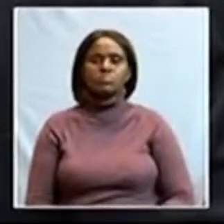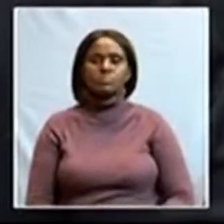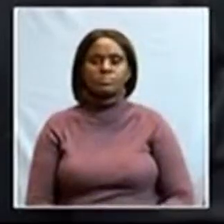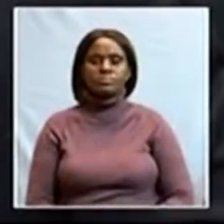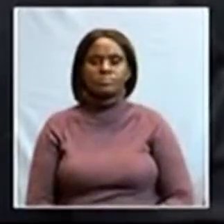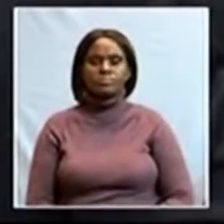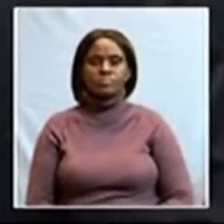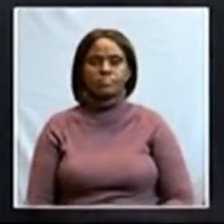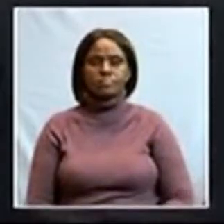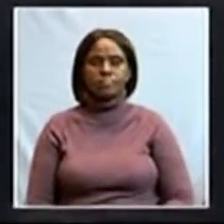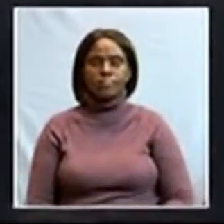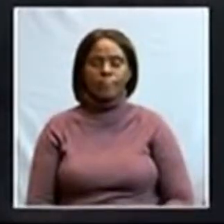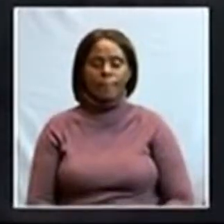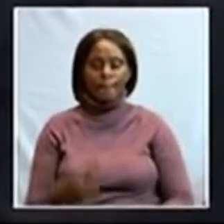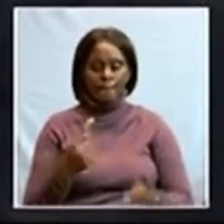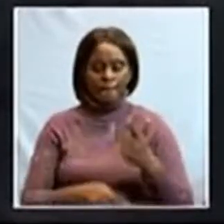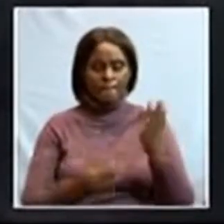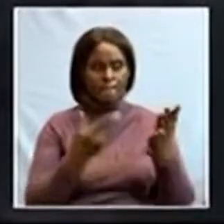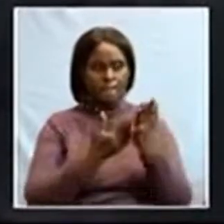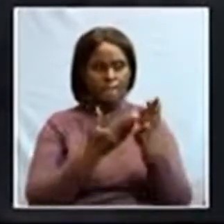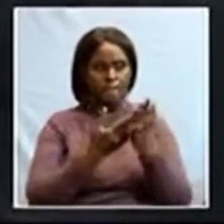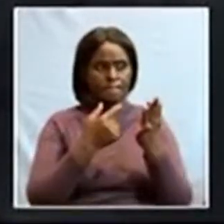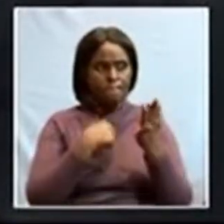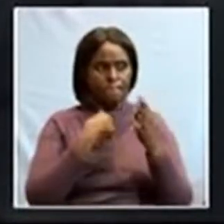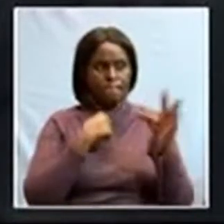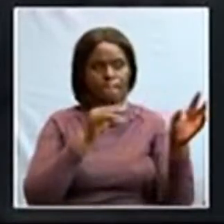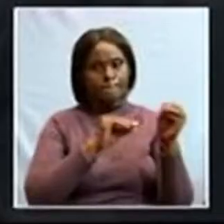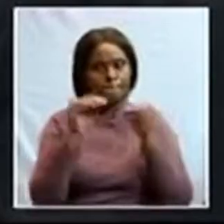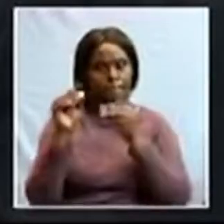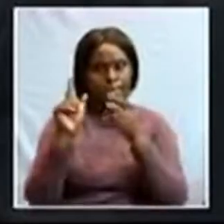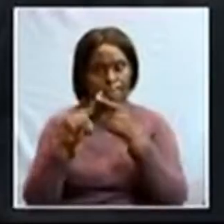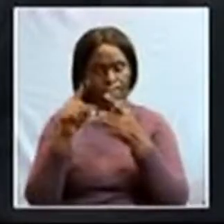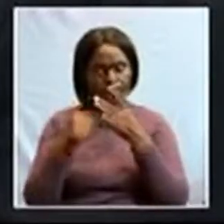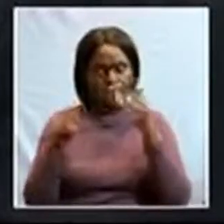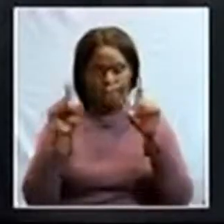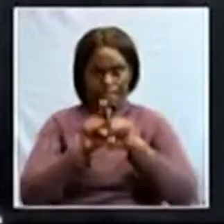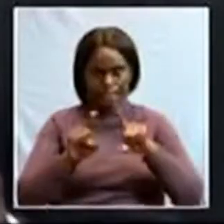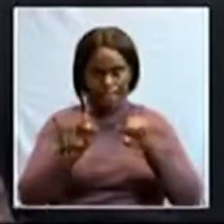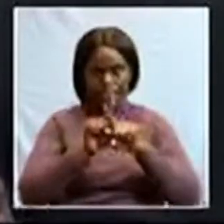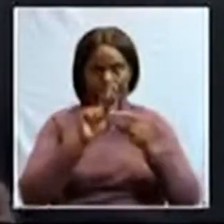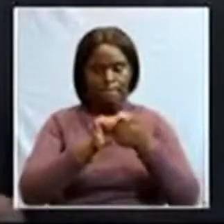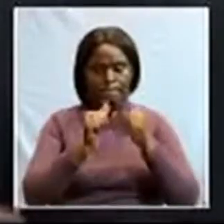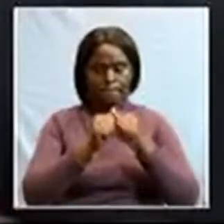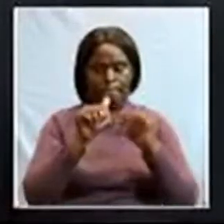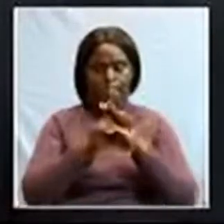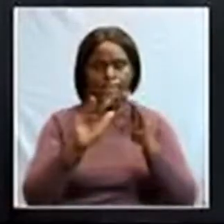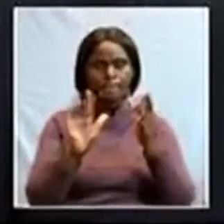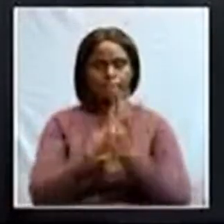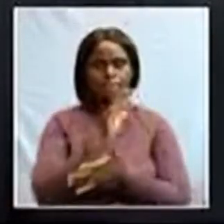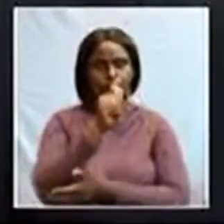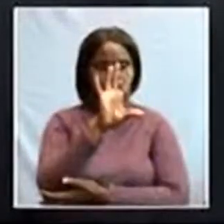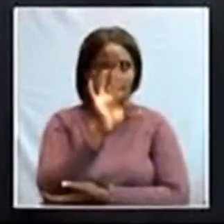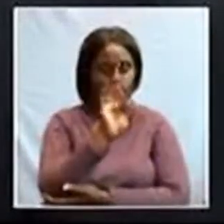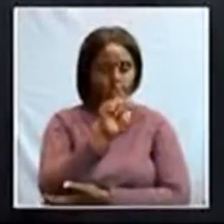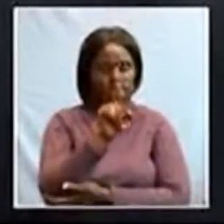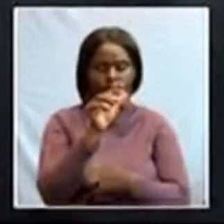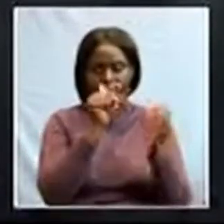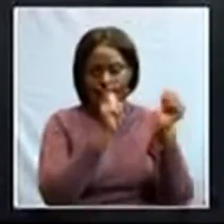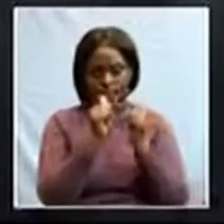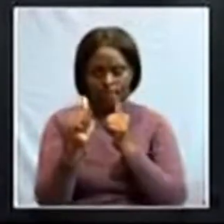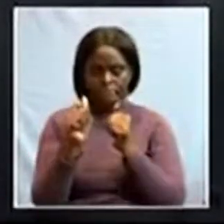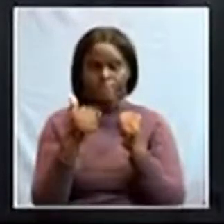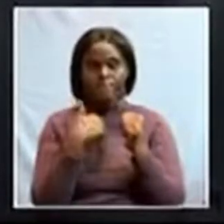But what is here, when I take you to on the same query, page 19, on the action